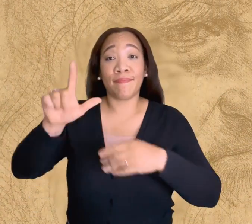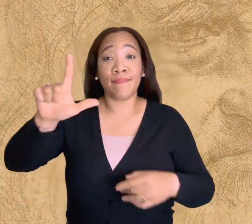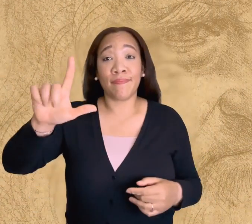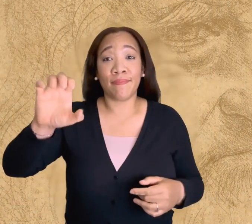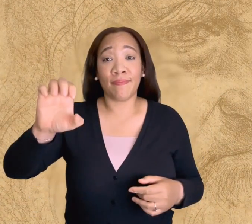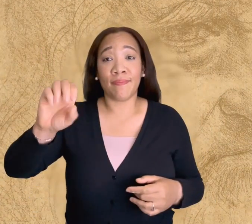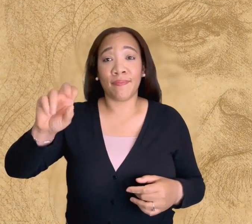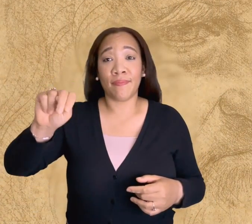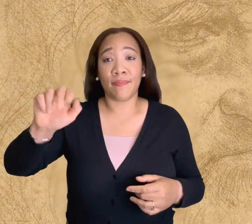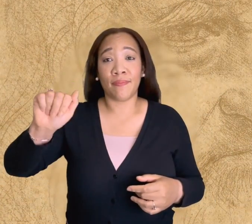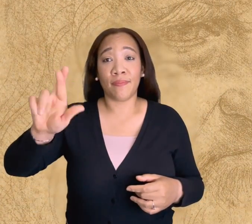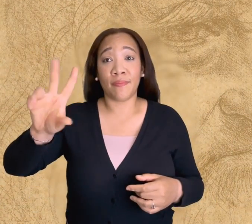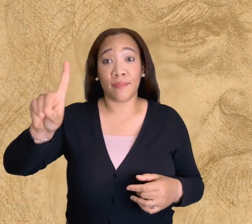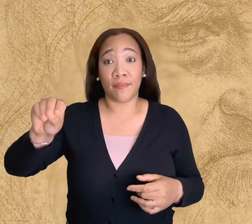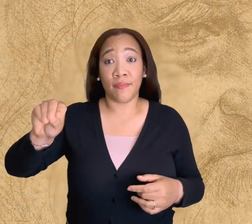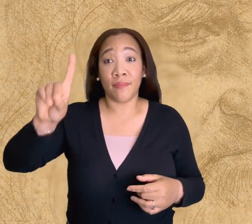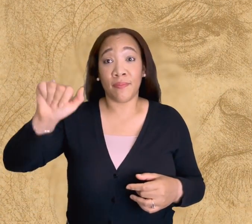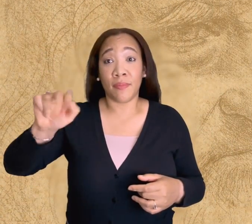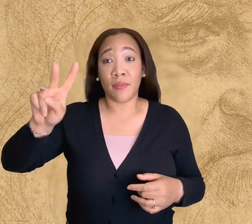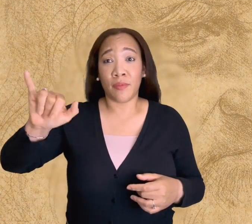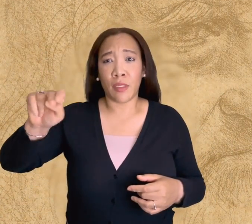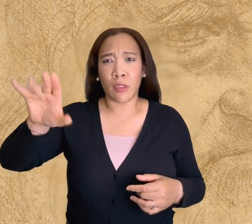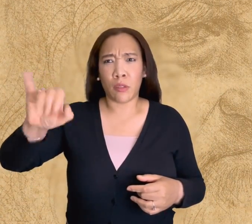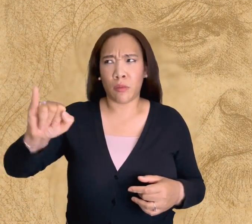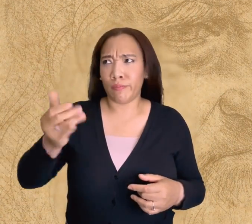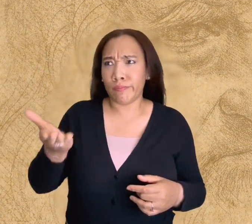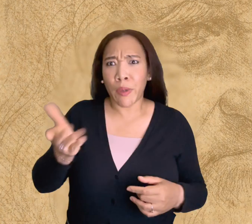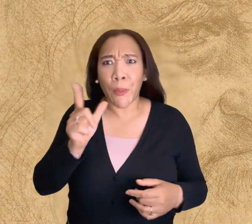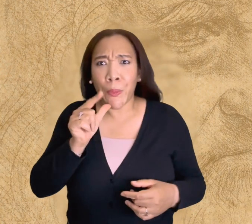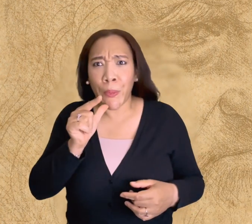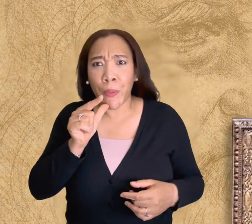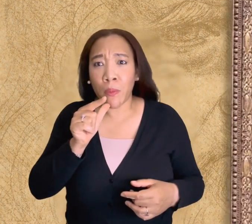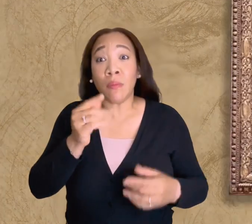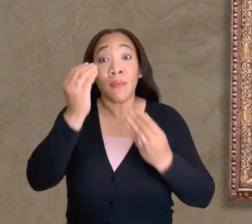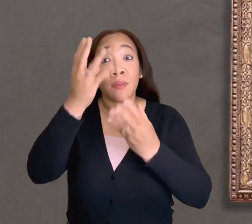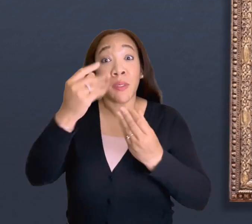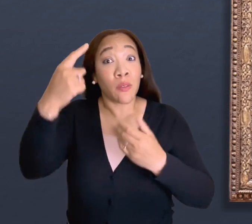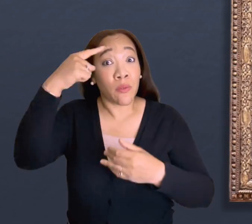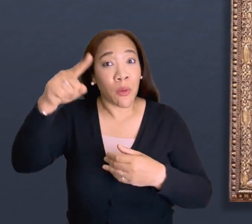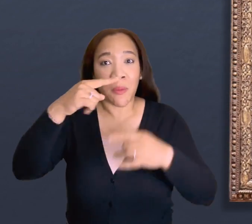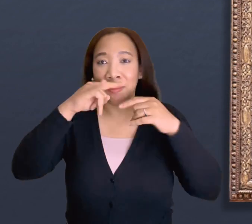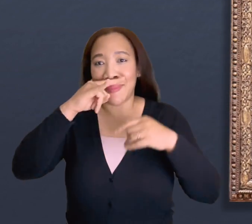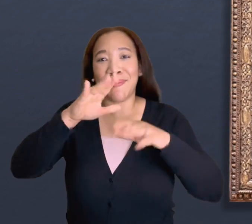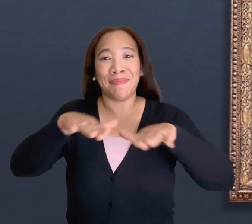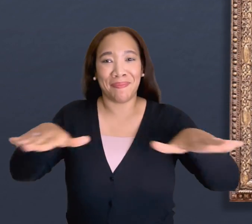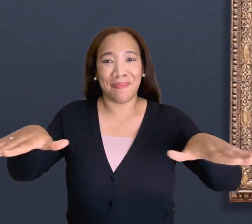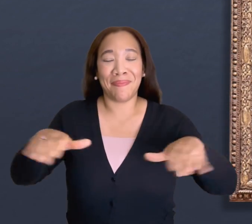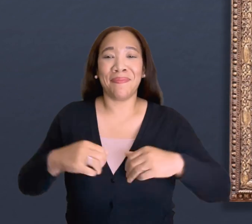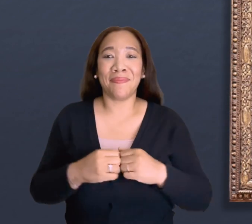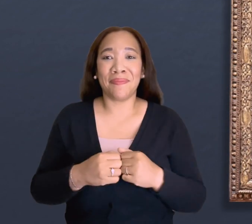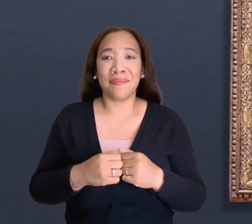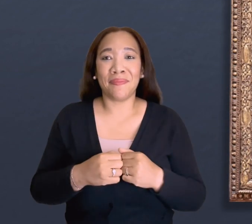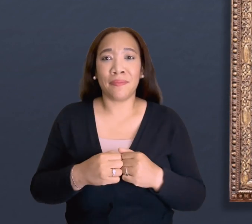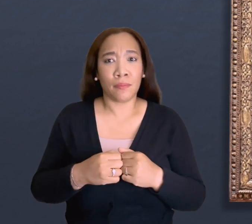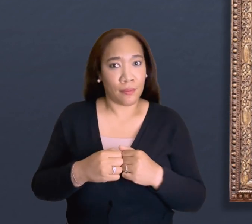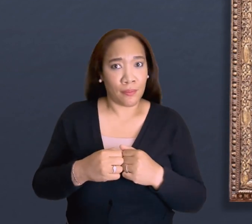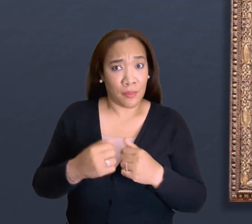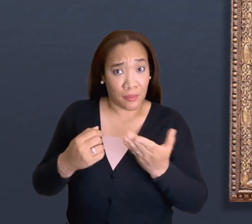Who is Leonardo da Vinci? For kids. Have you ever seen this painting